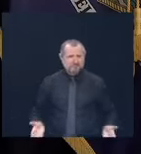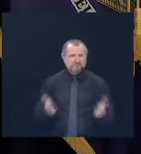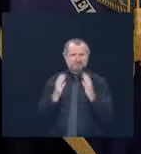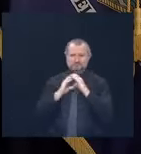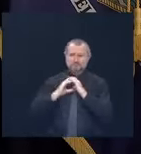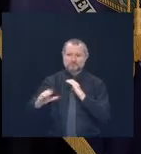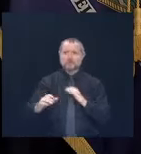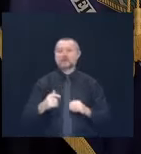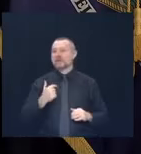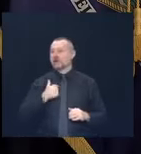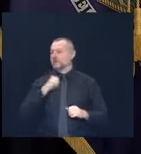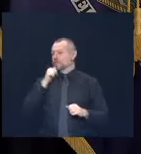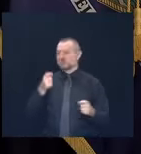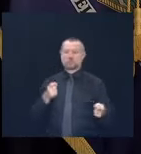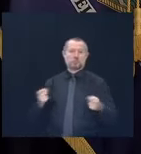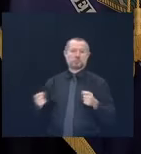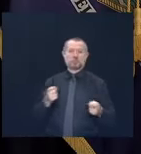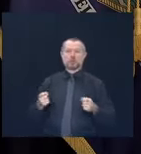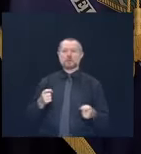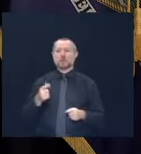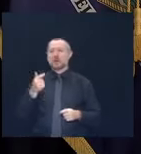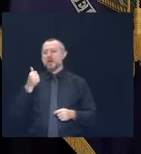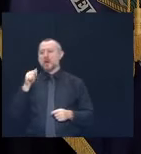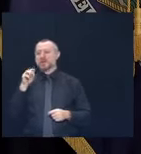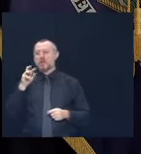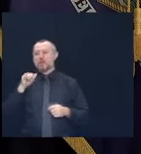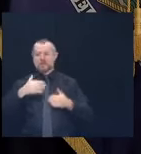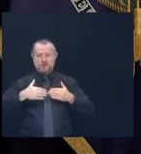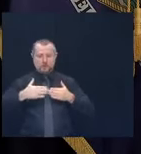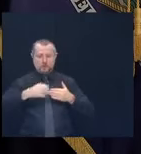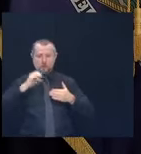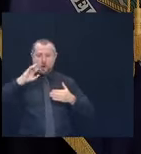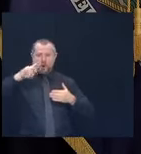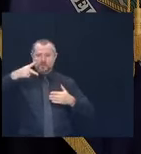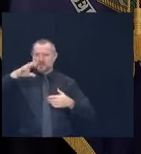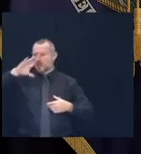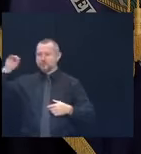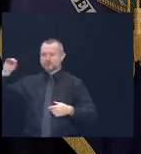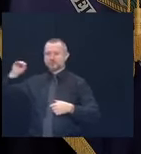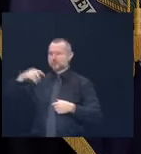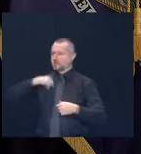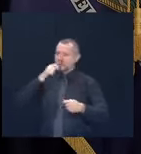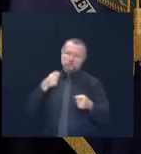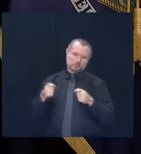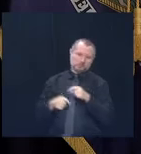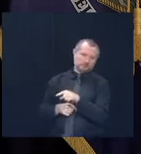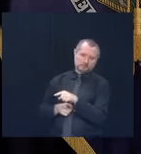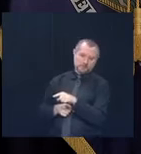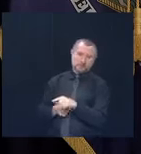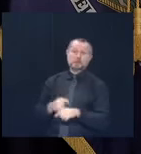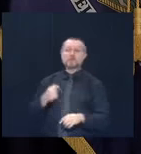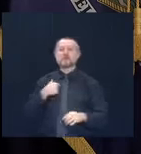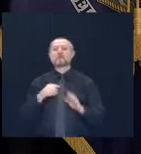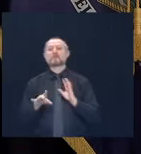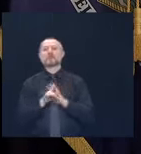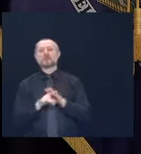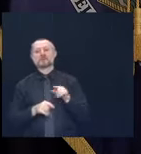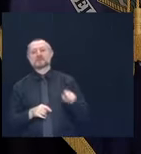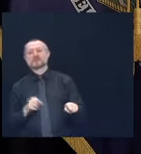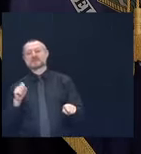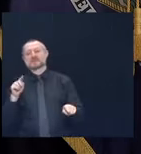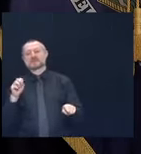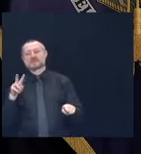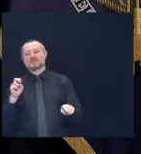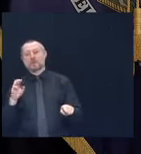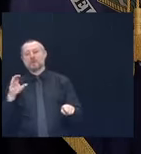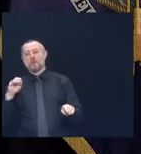Gateway Corporation. Steve Cohen is my appointee. But Amtrak and New